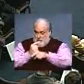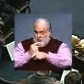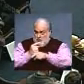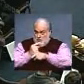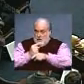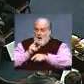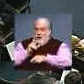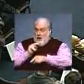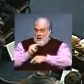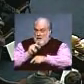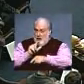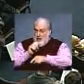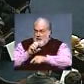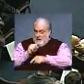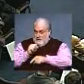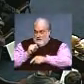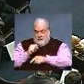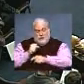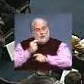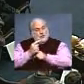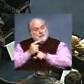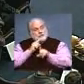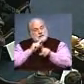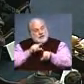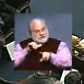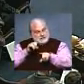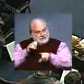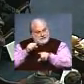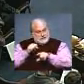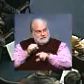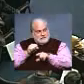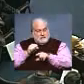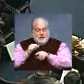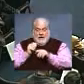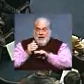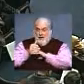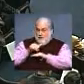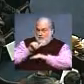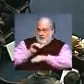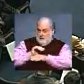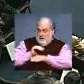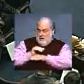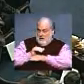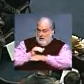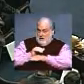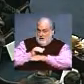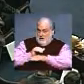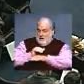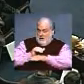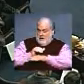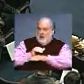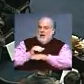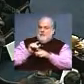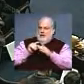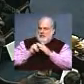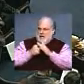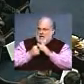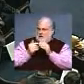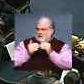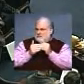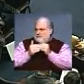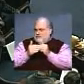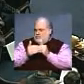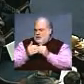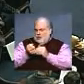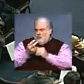be unless something else happens. Is that correct? Yes, sir. So, but after that night, the moratorium would then be in effect for the balance